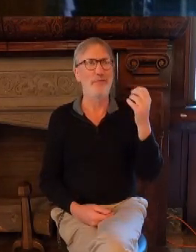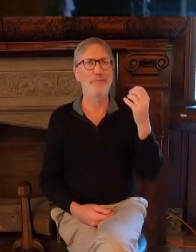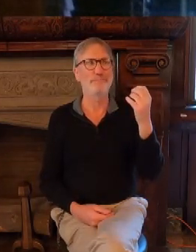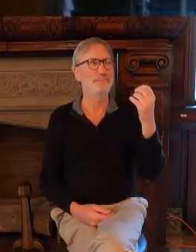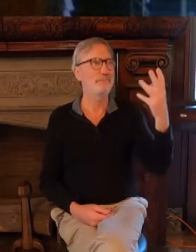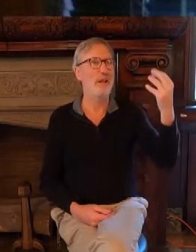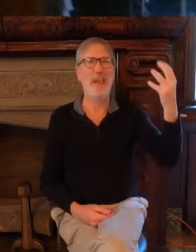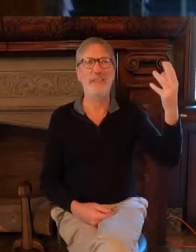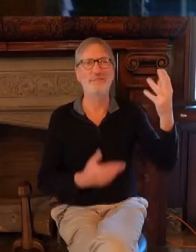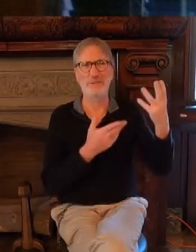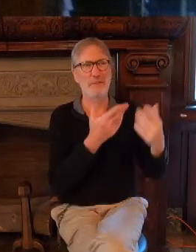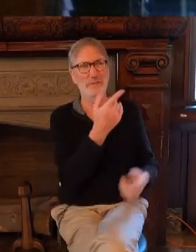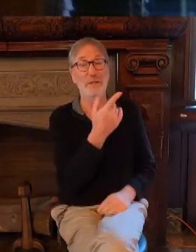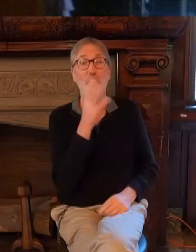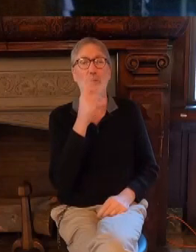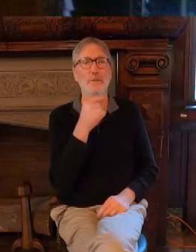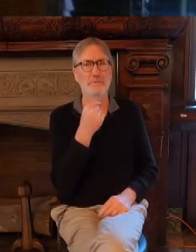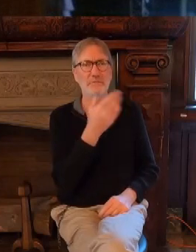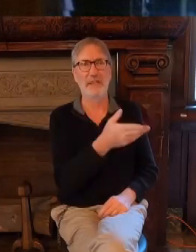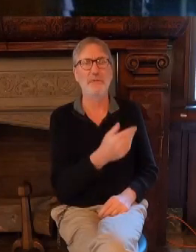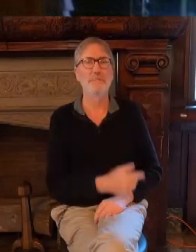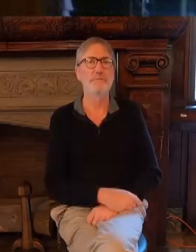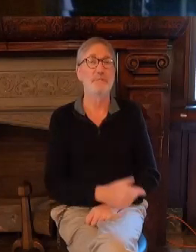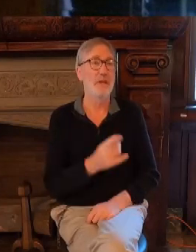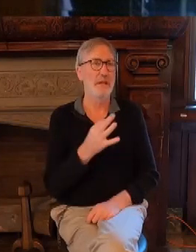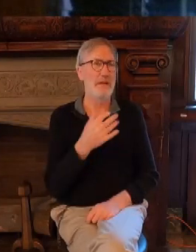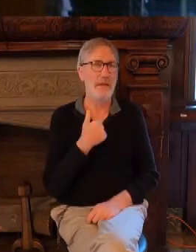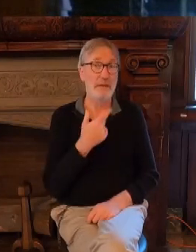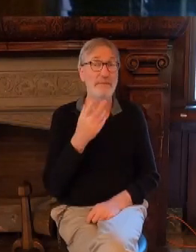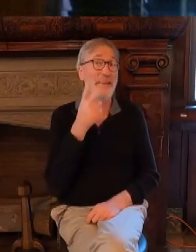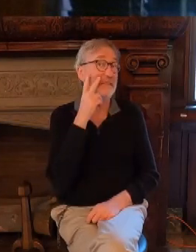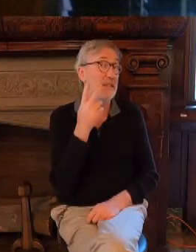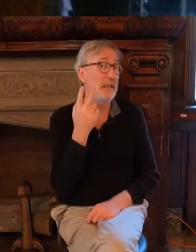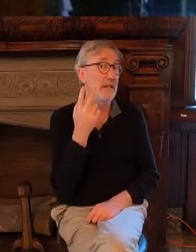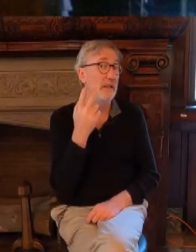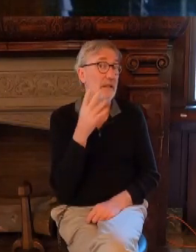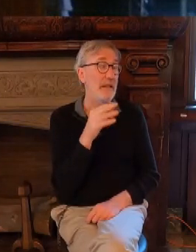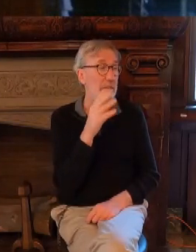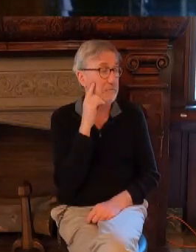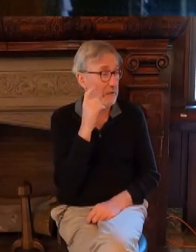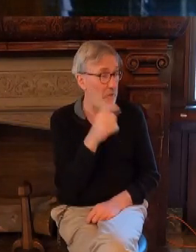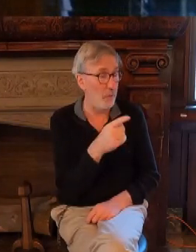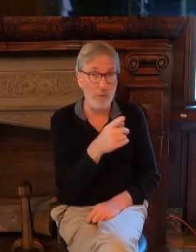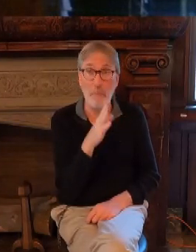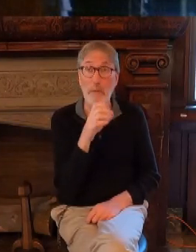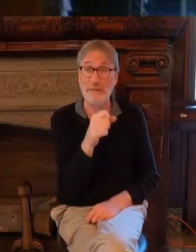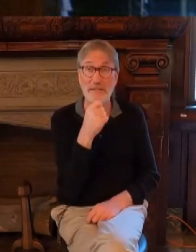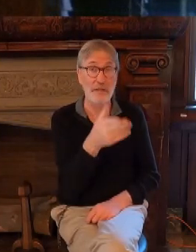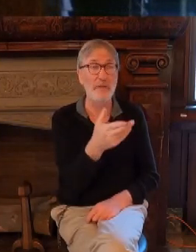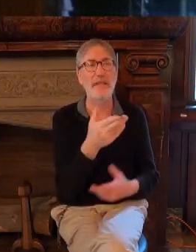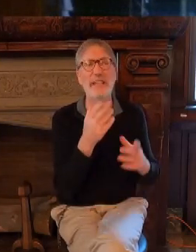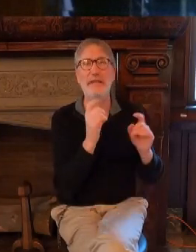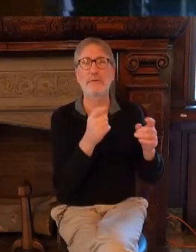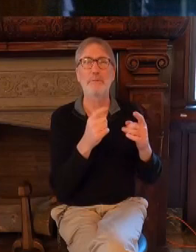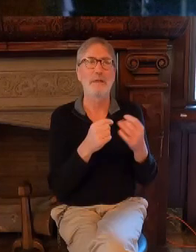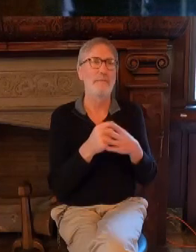signal, and that's gonna be detected. And so if there's a presence of a vehicle in that bus lane, they get a very short,